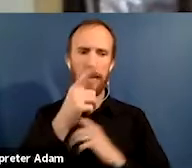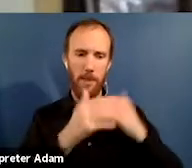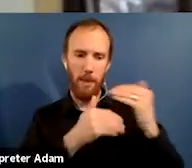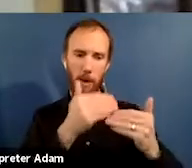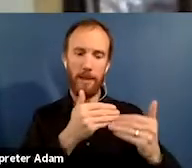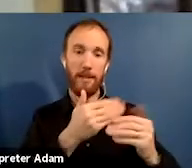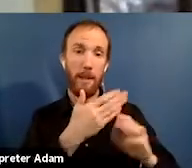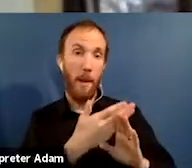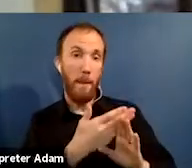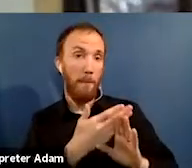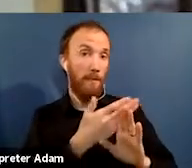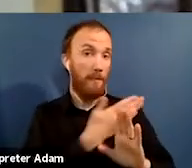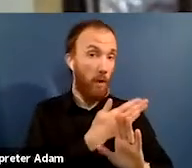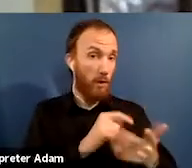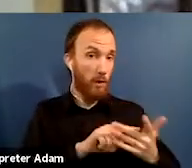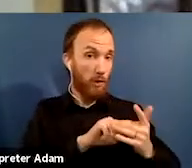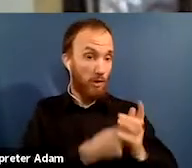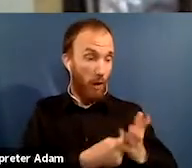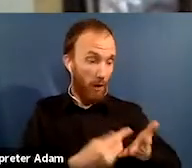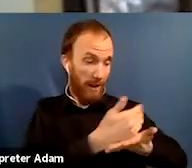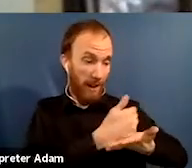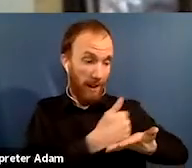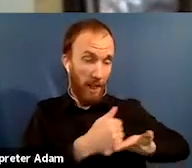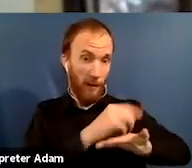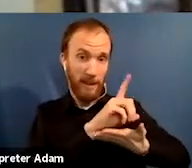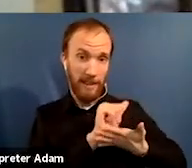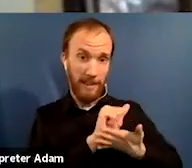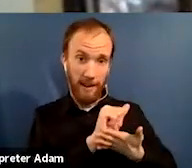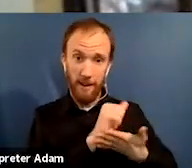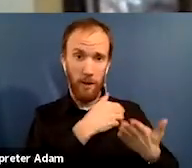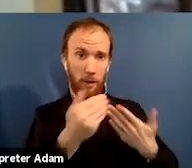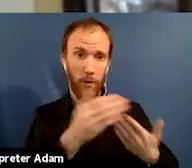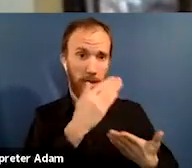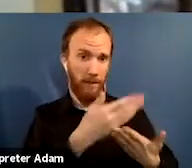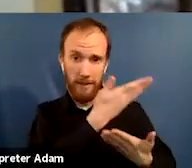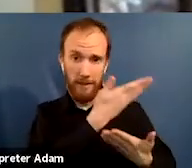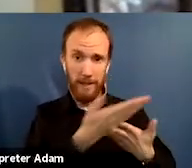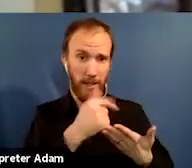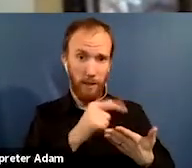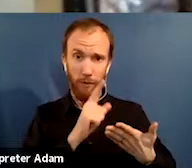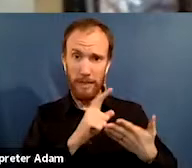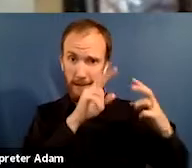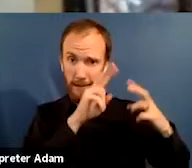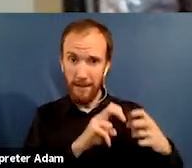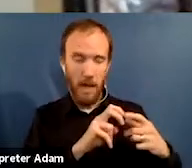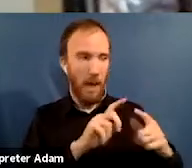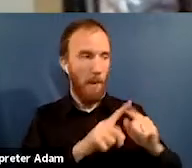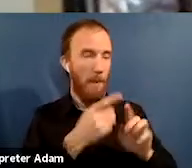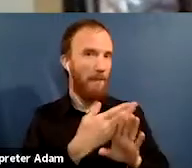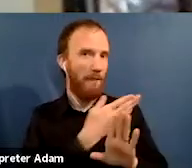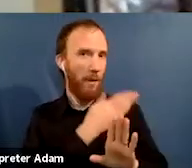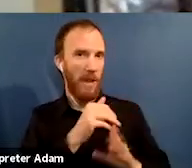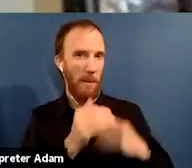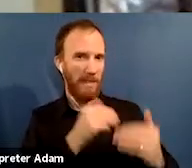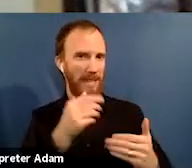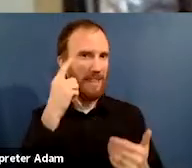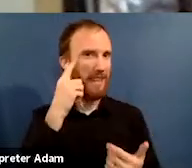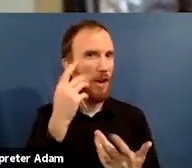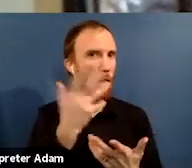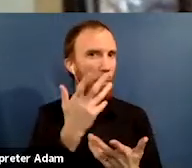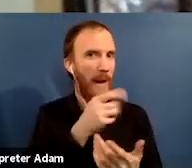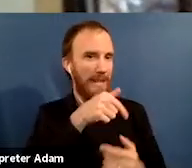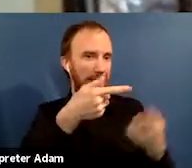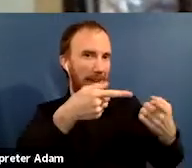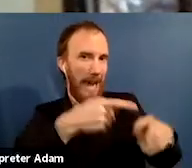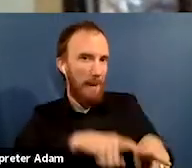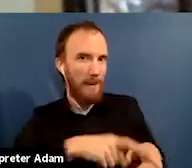even begin to collect data on whatever particular phenomenon you're looking at, to ask yourself, why is this a phenomenon in